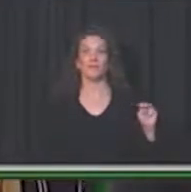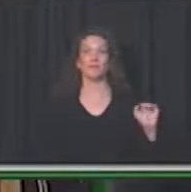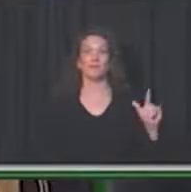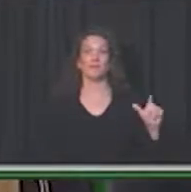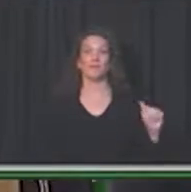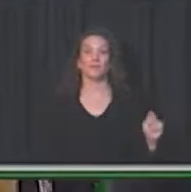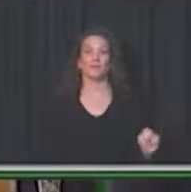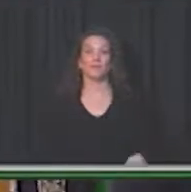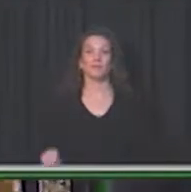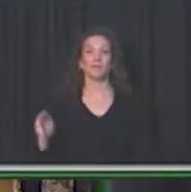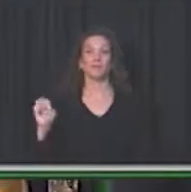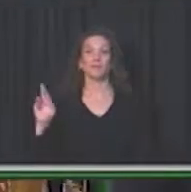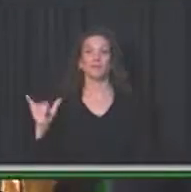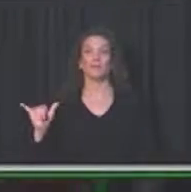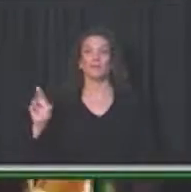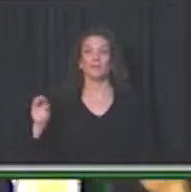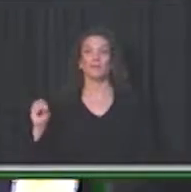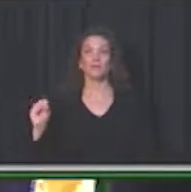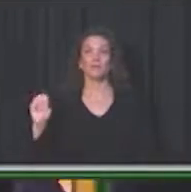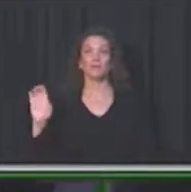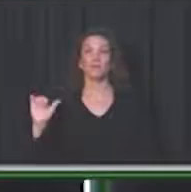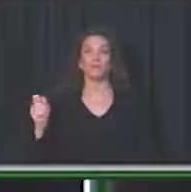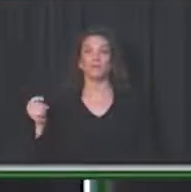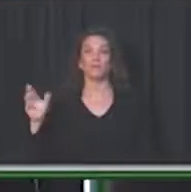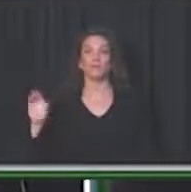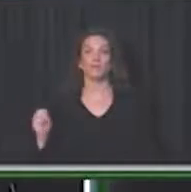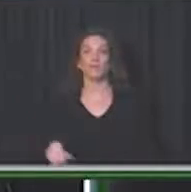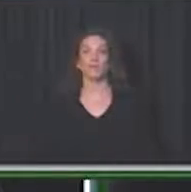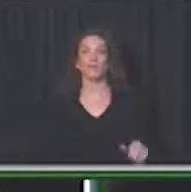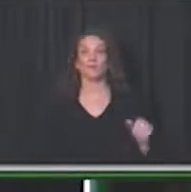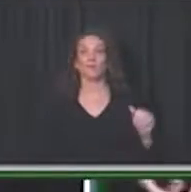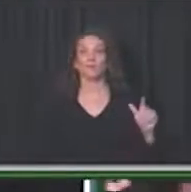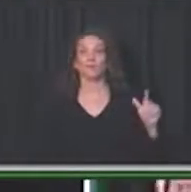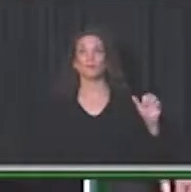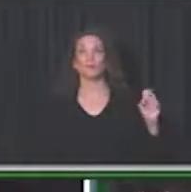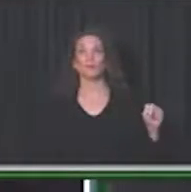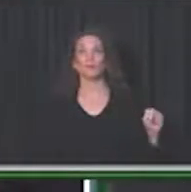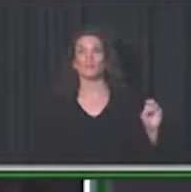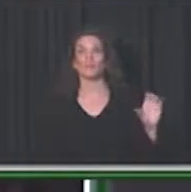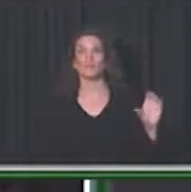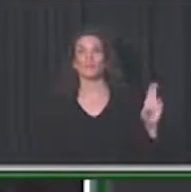Mary Rose Castro. Allison Renee Cunningham.